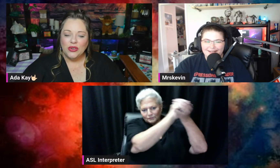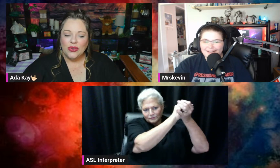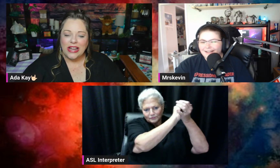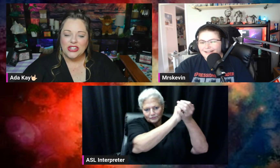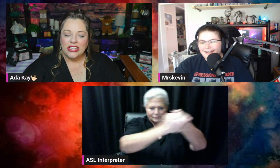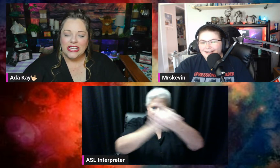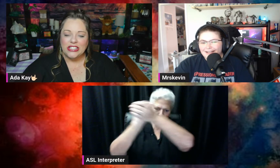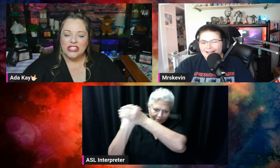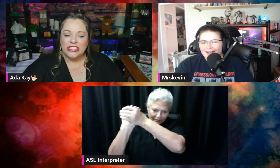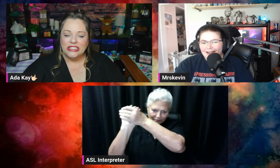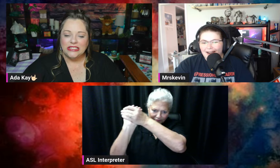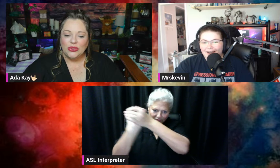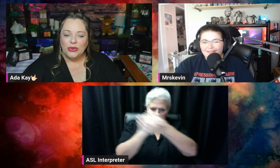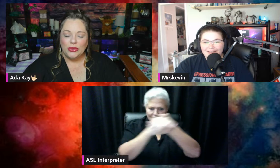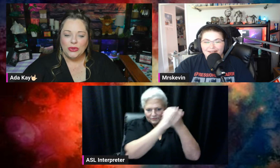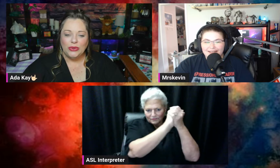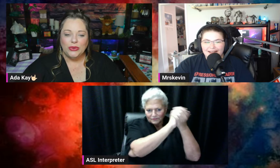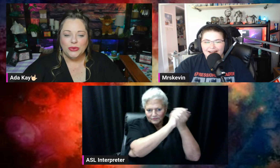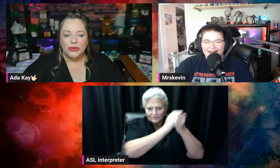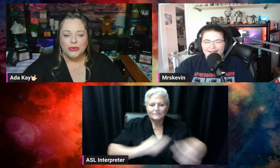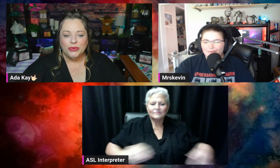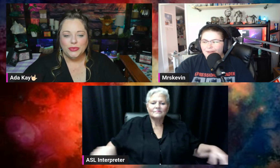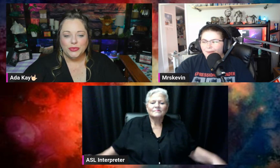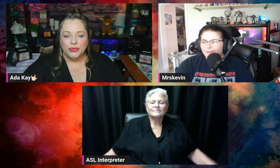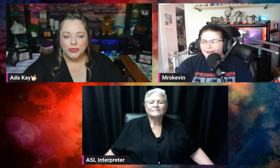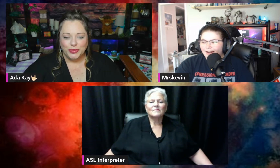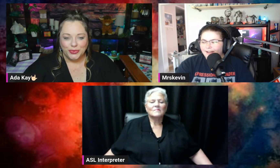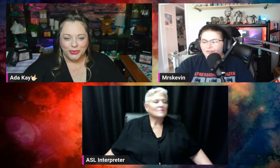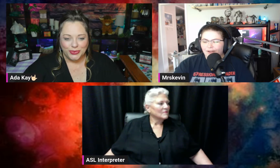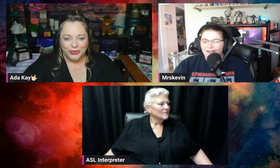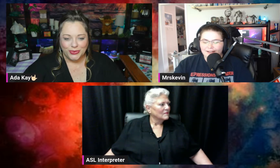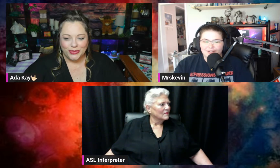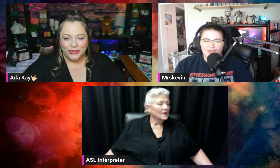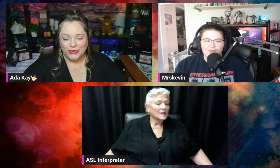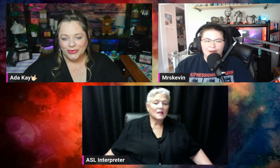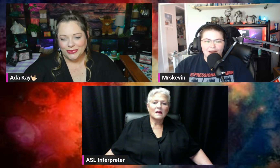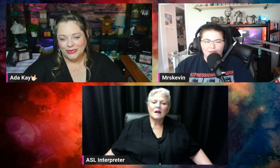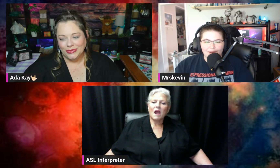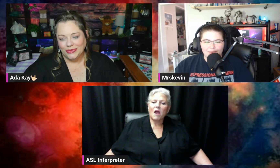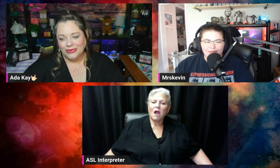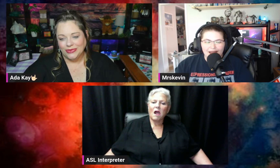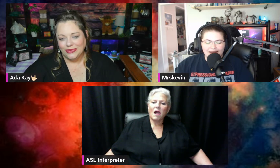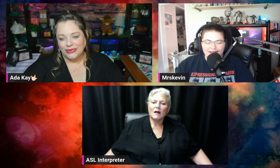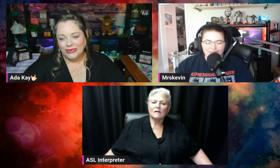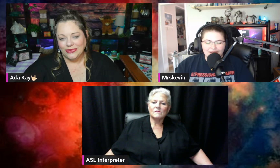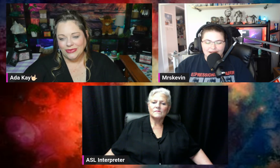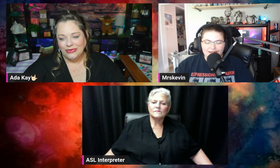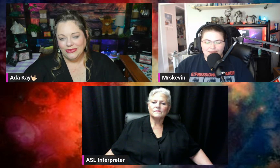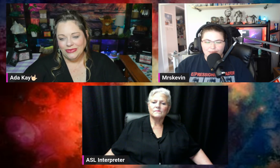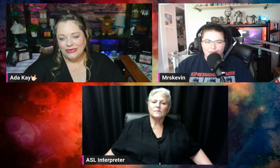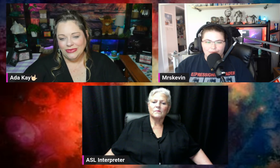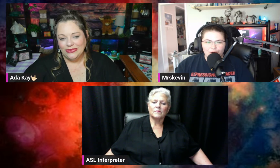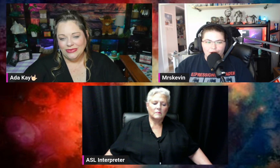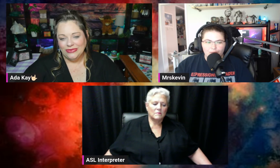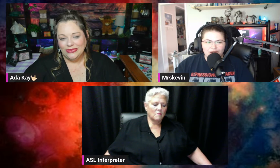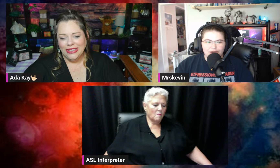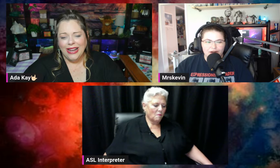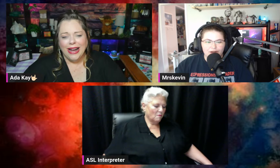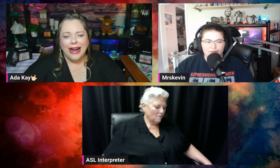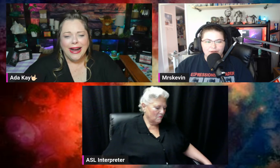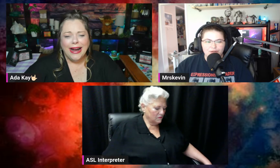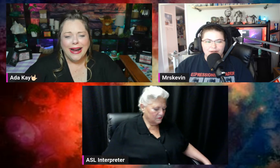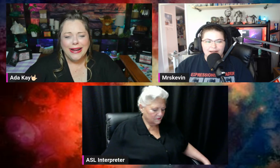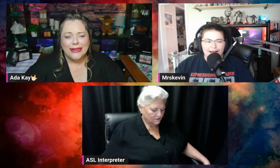Yay! Congratulations. I'm so Woohoo! excited. Yep. And it's funny because the only way I remember that is because for our